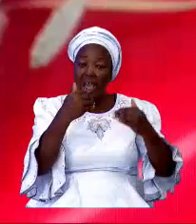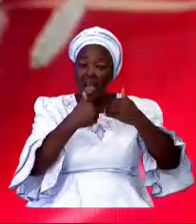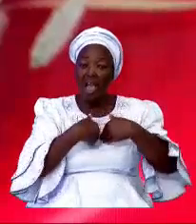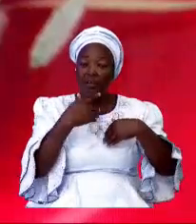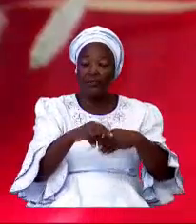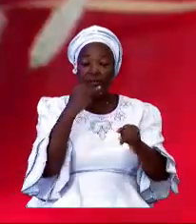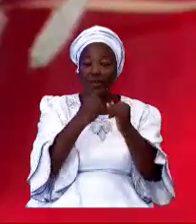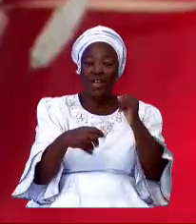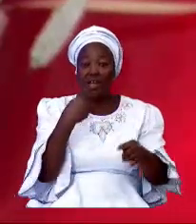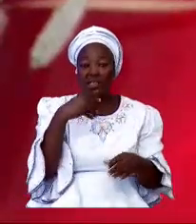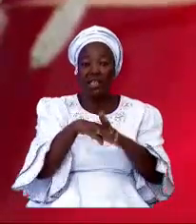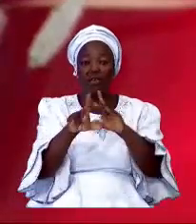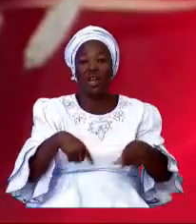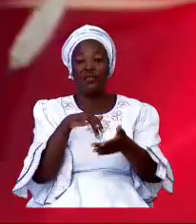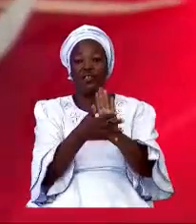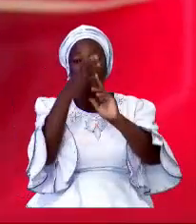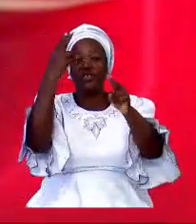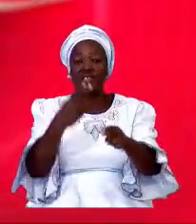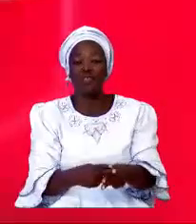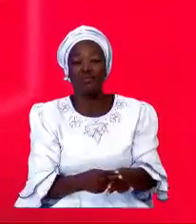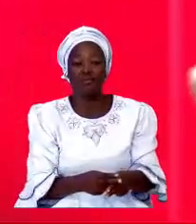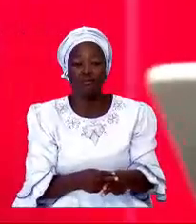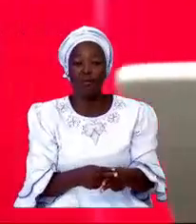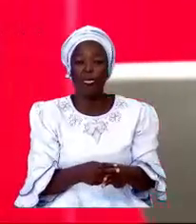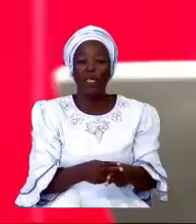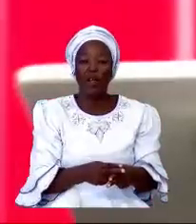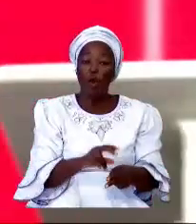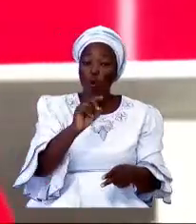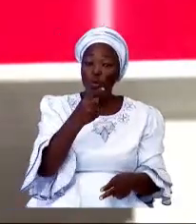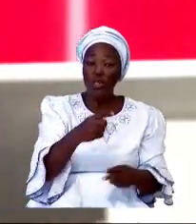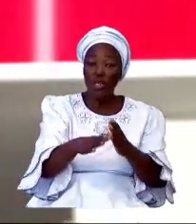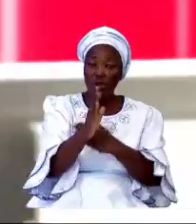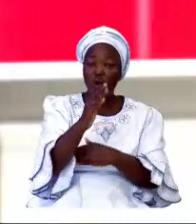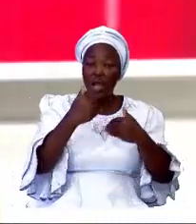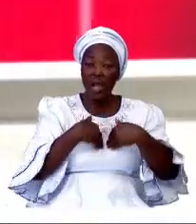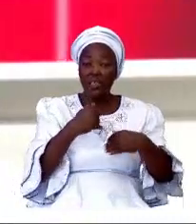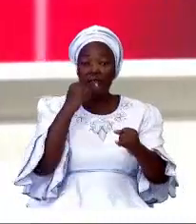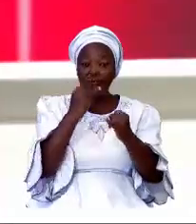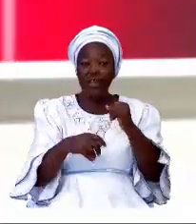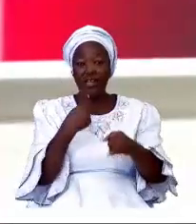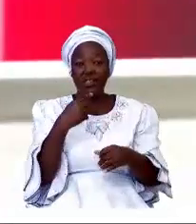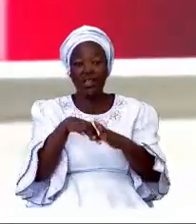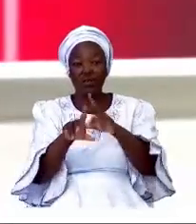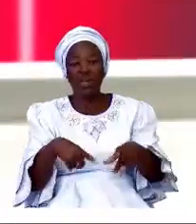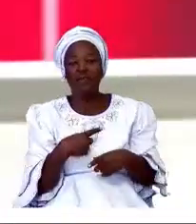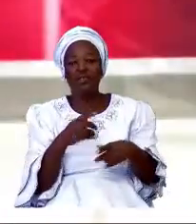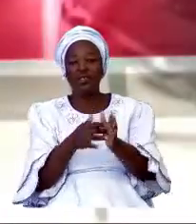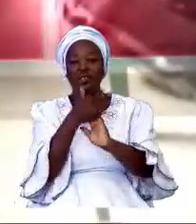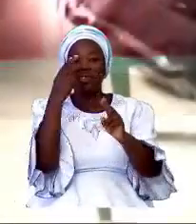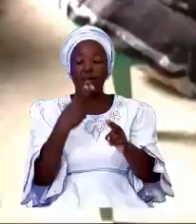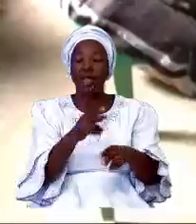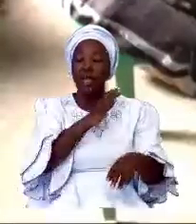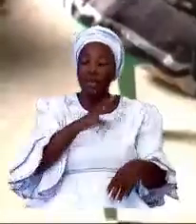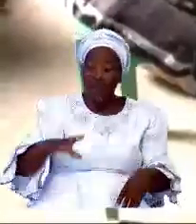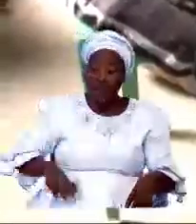your life. Nobody has the final say in your life. Only